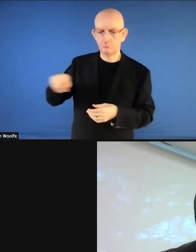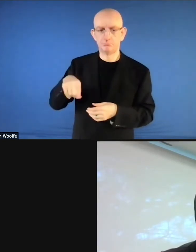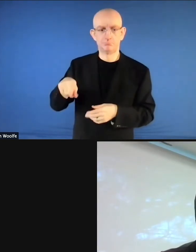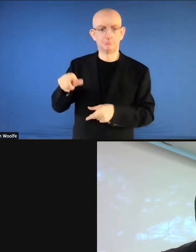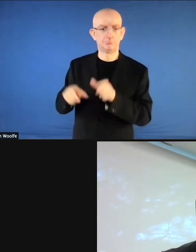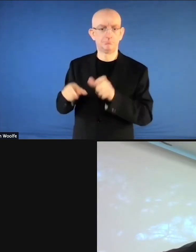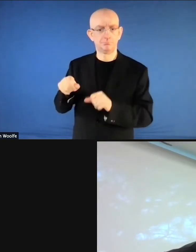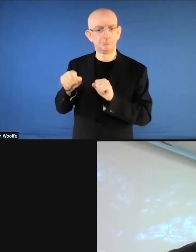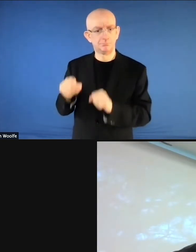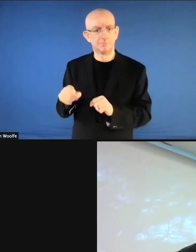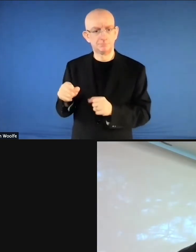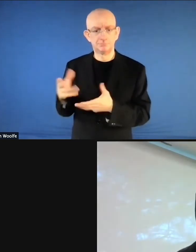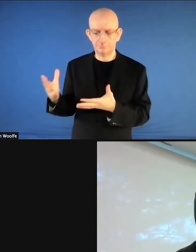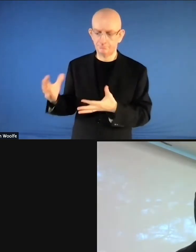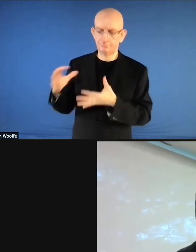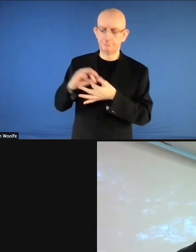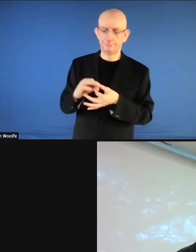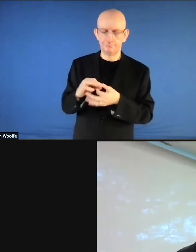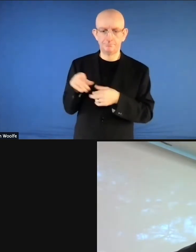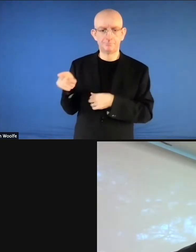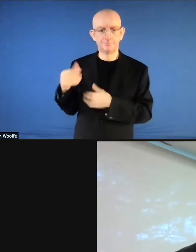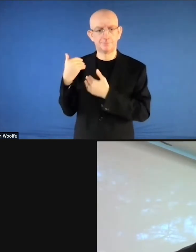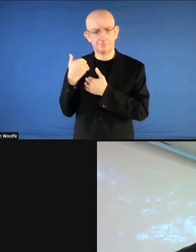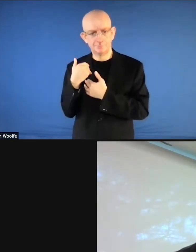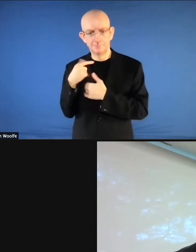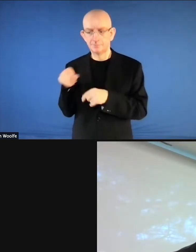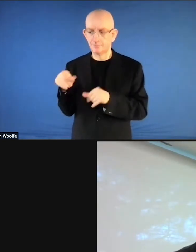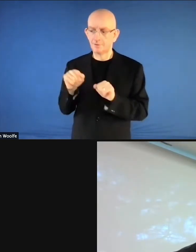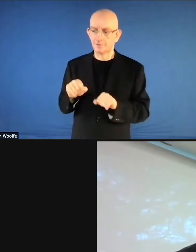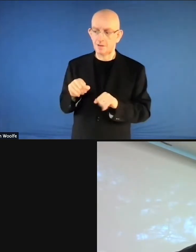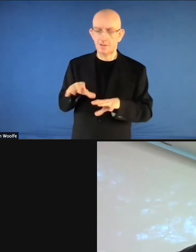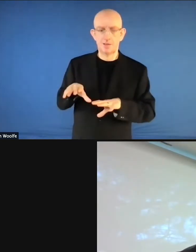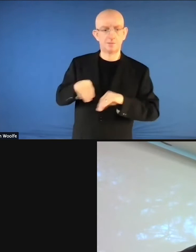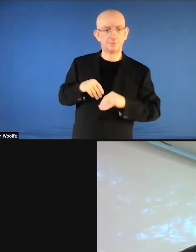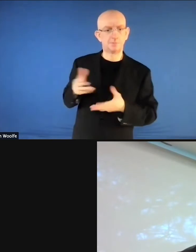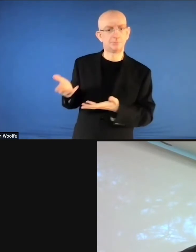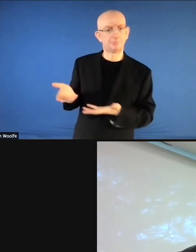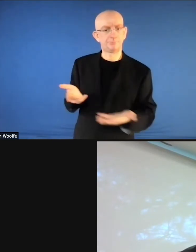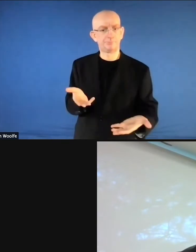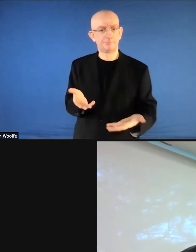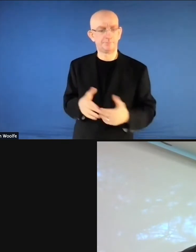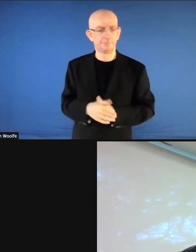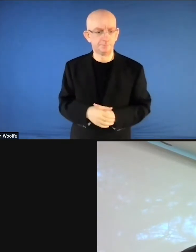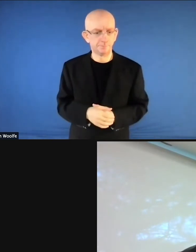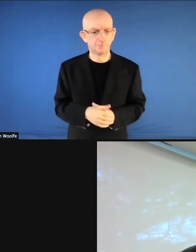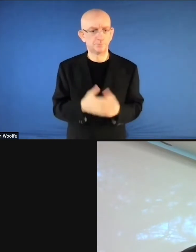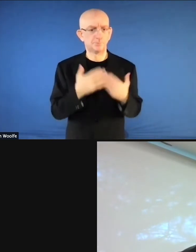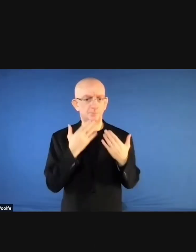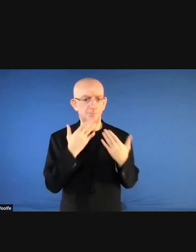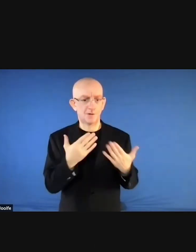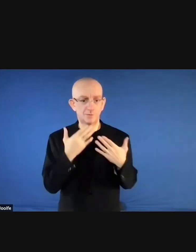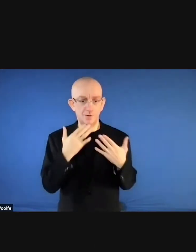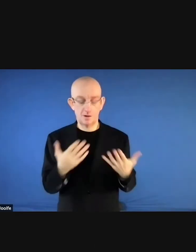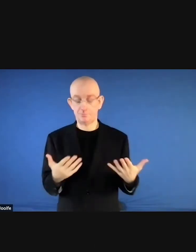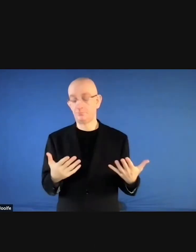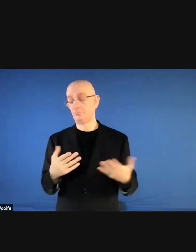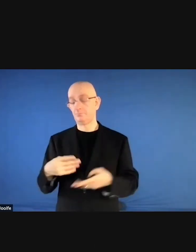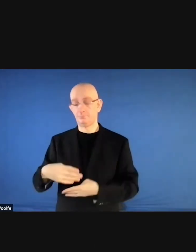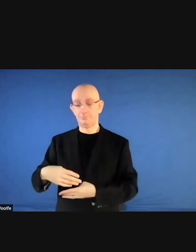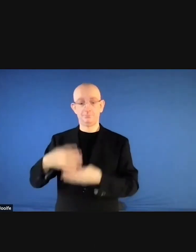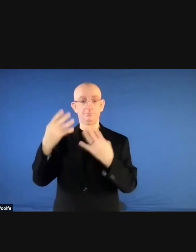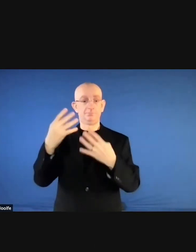Great, thank you so much. We have so many questions coming in. I'm going to indulge in just a couple more before we move to the